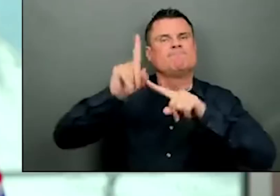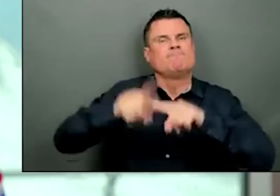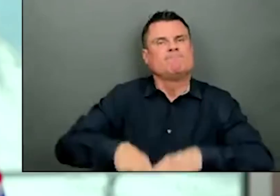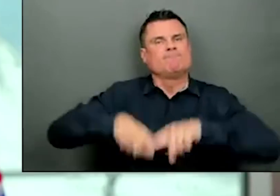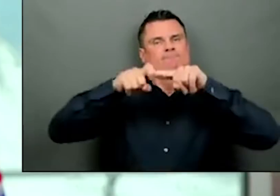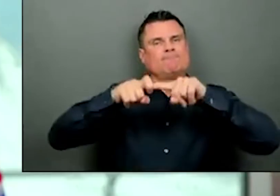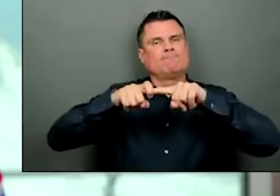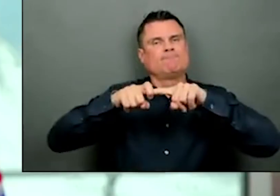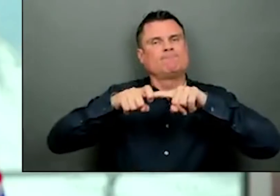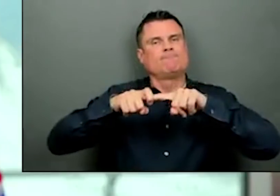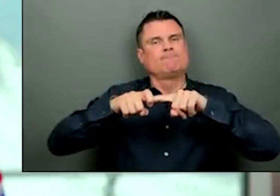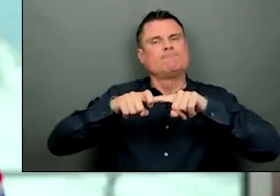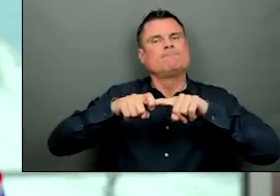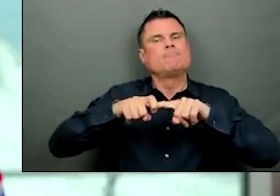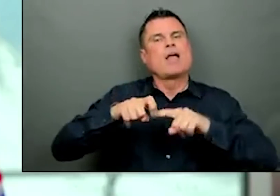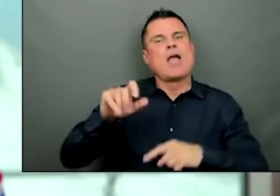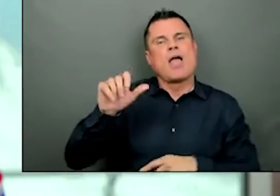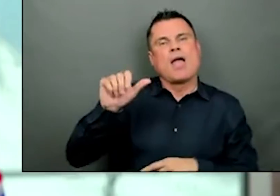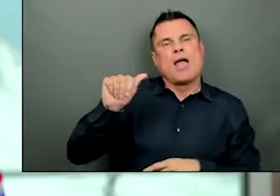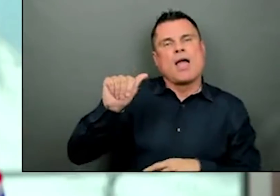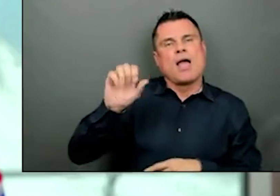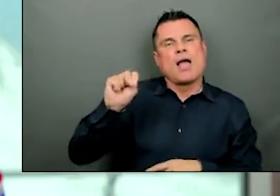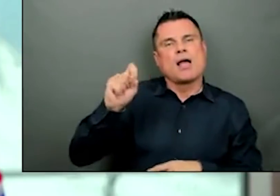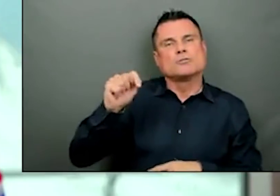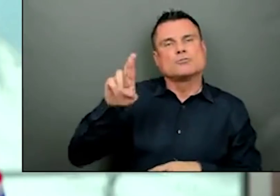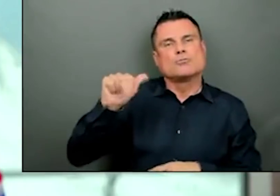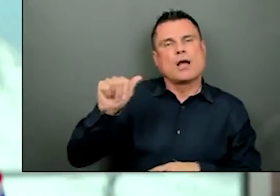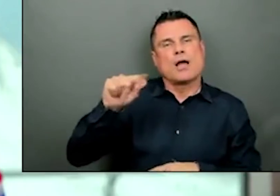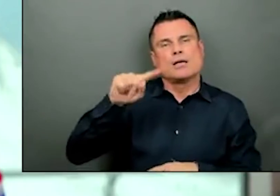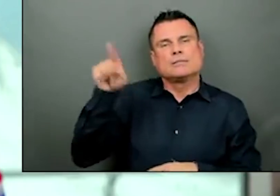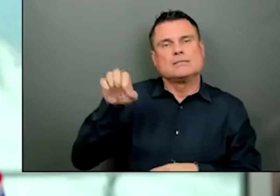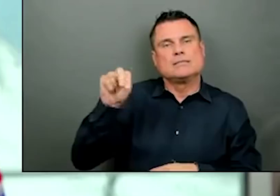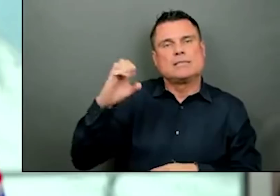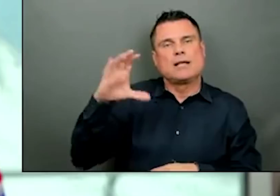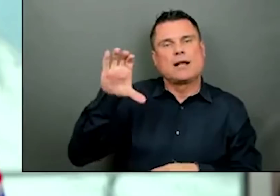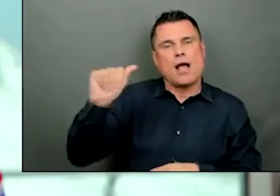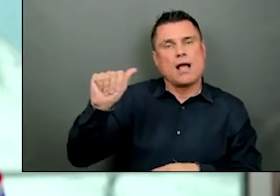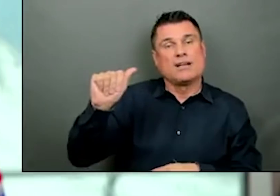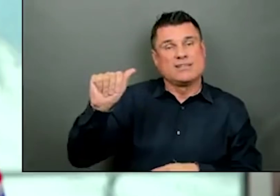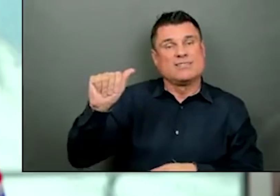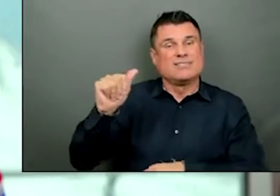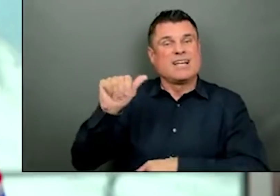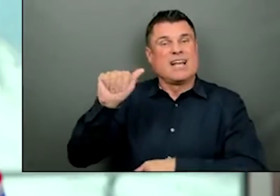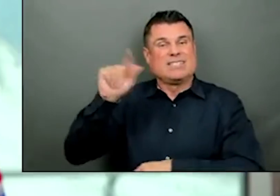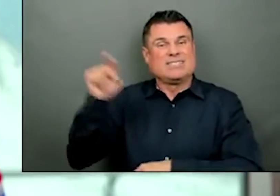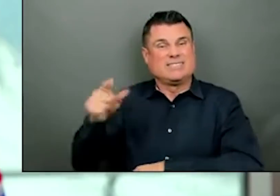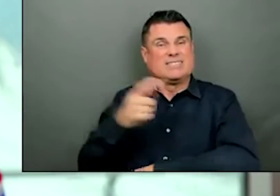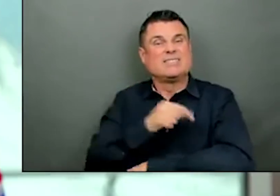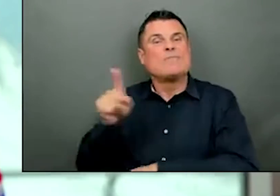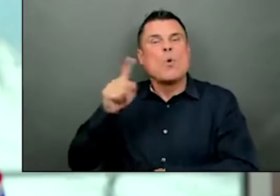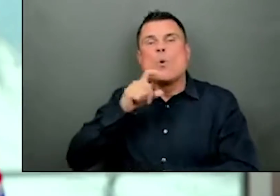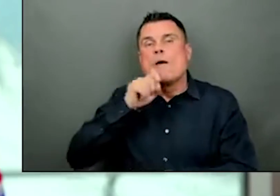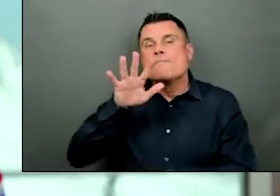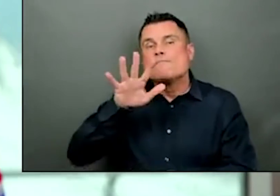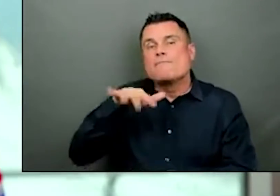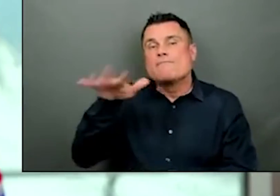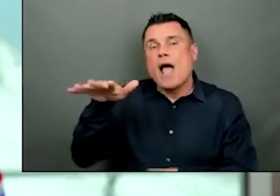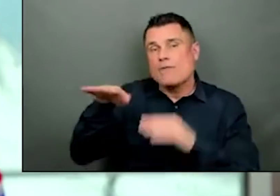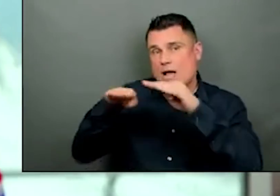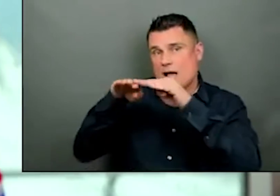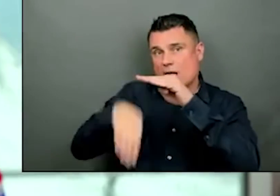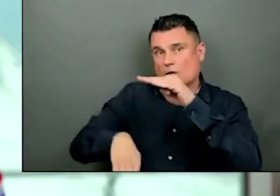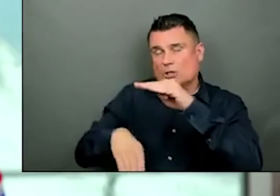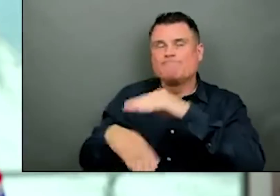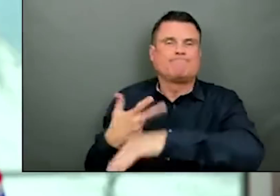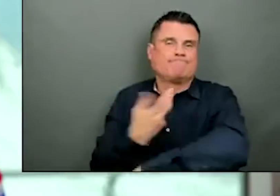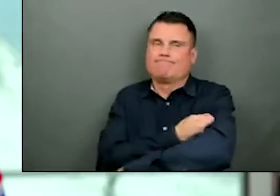of workers in our worker program. So as we reported earlier this week, there has been a series of rare but